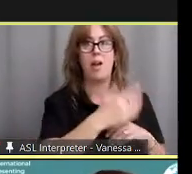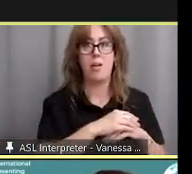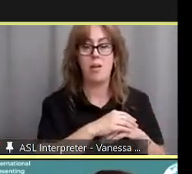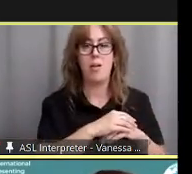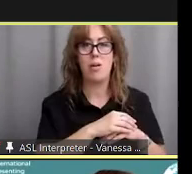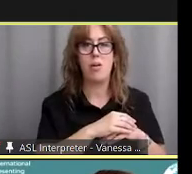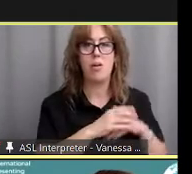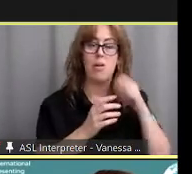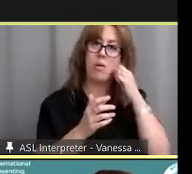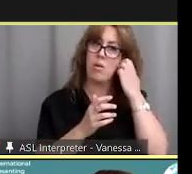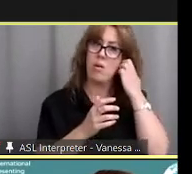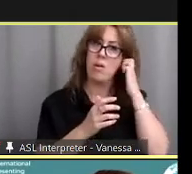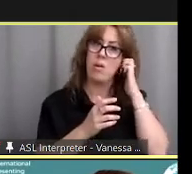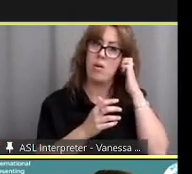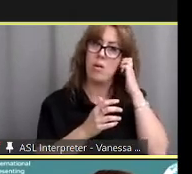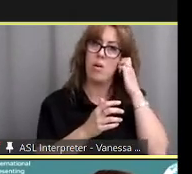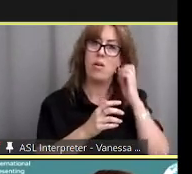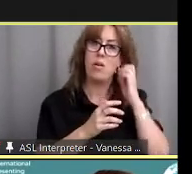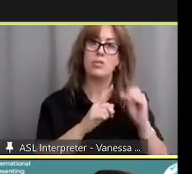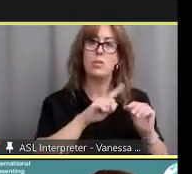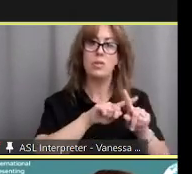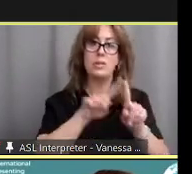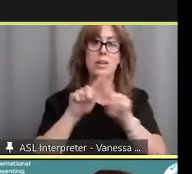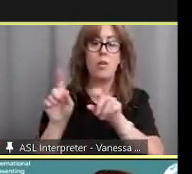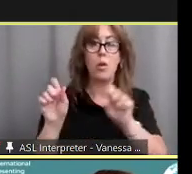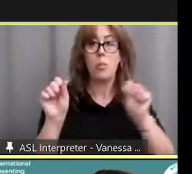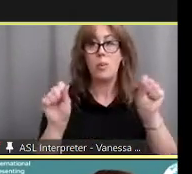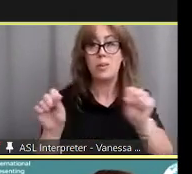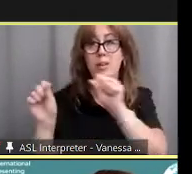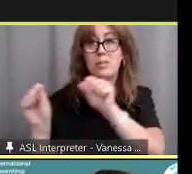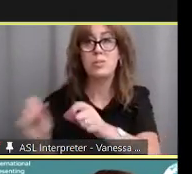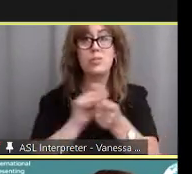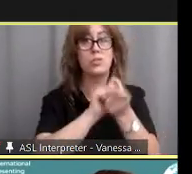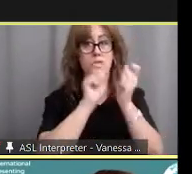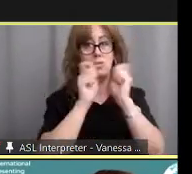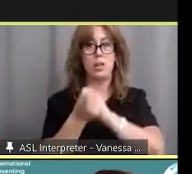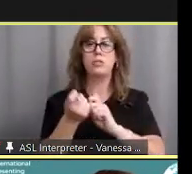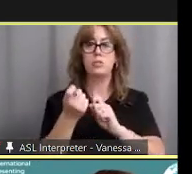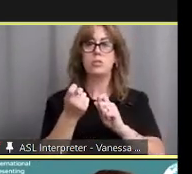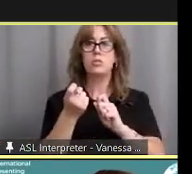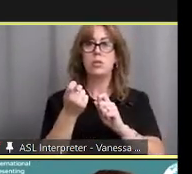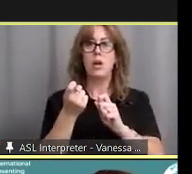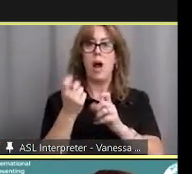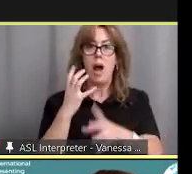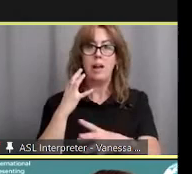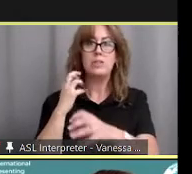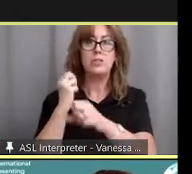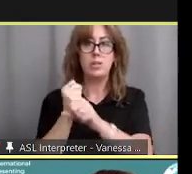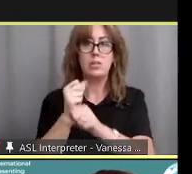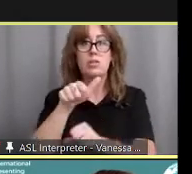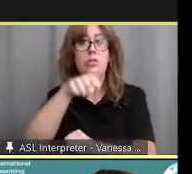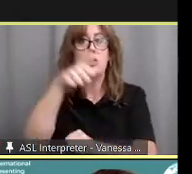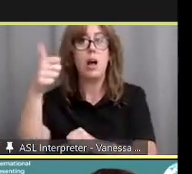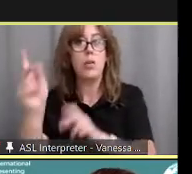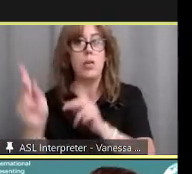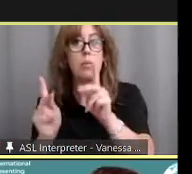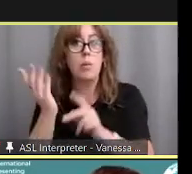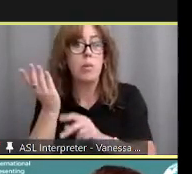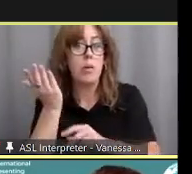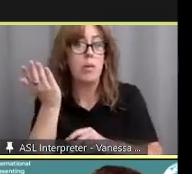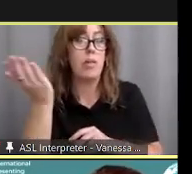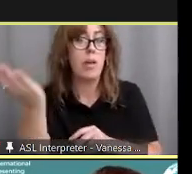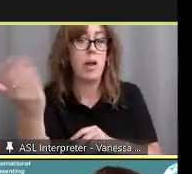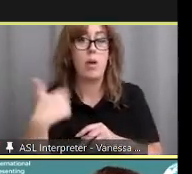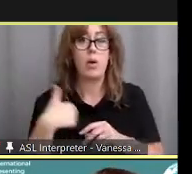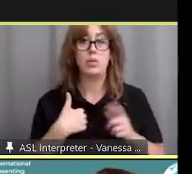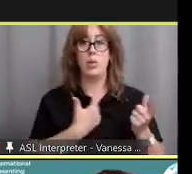identify those potential allies out there. But I trust that they are there. And so I'll take my responsibility,